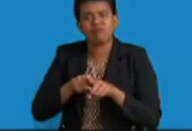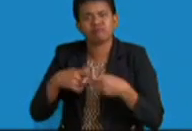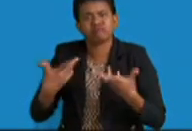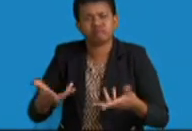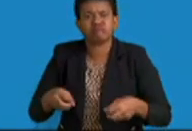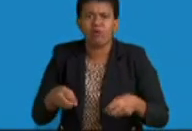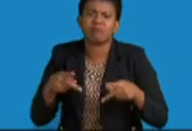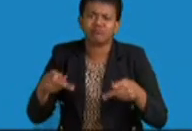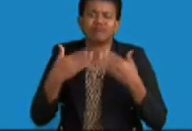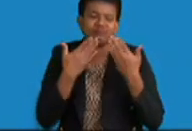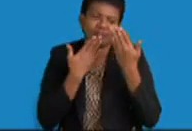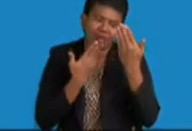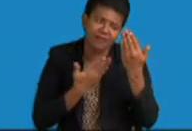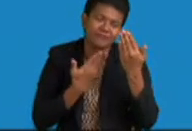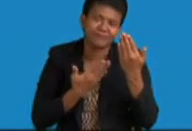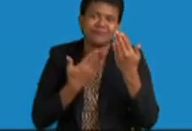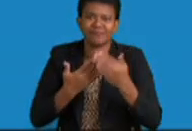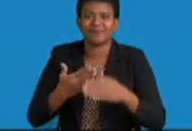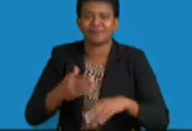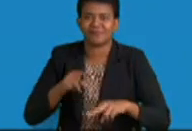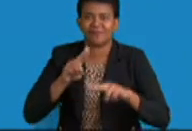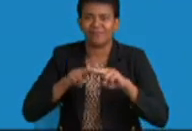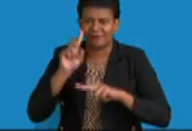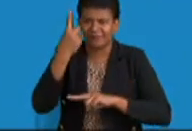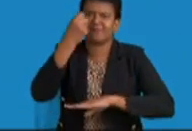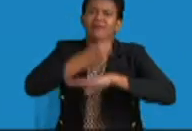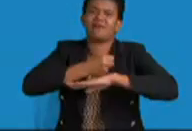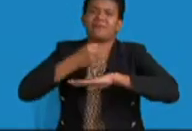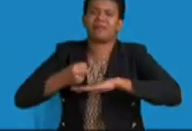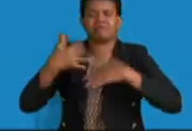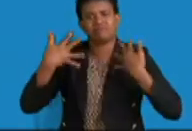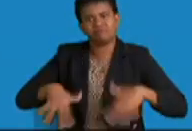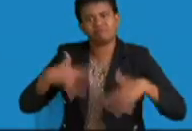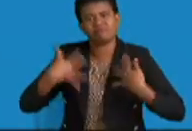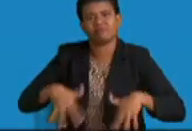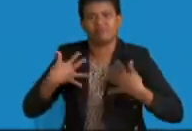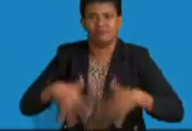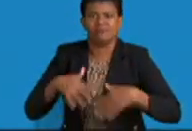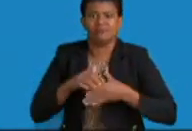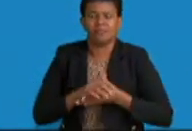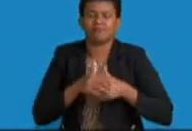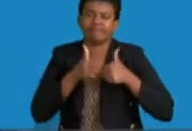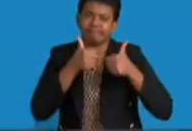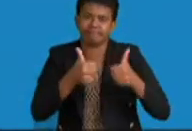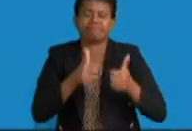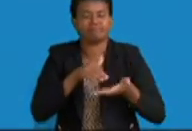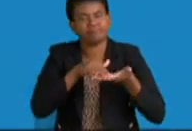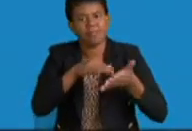for its vision and direction. Thank you, Madam Speaker.